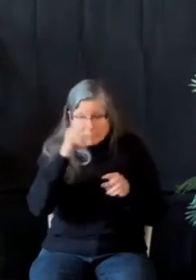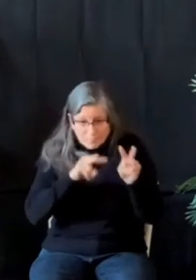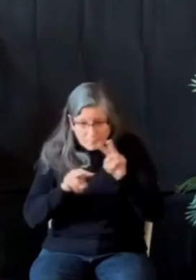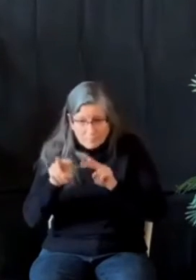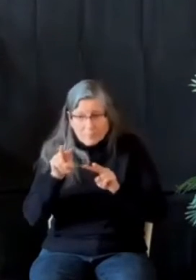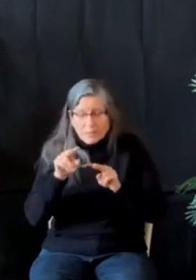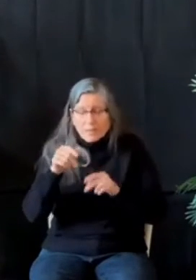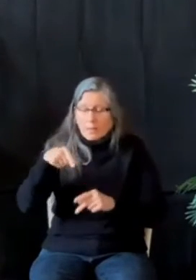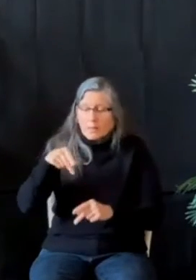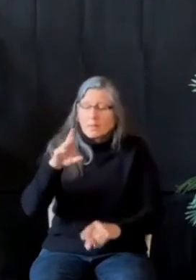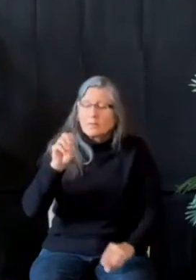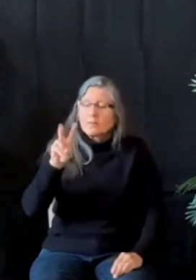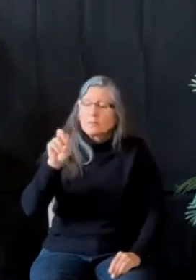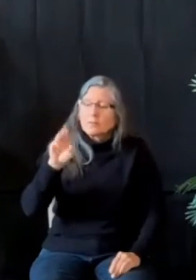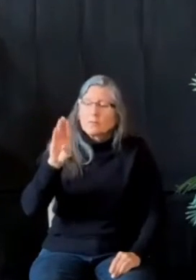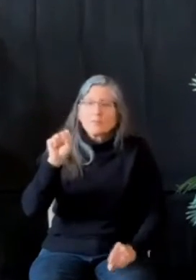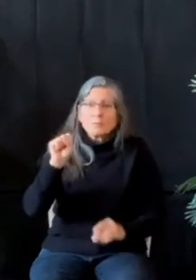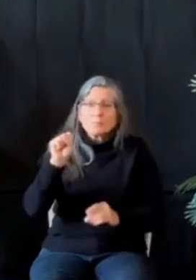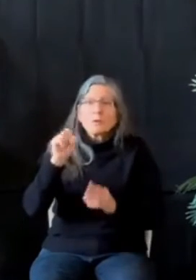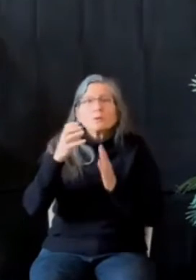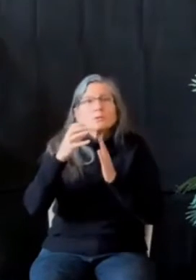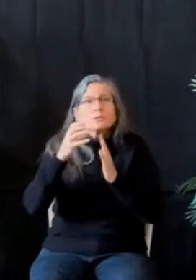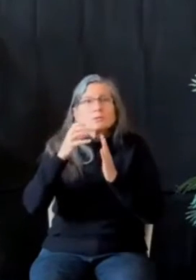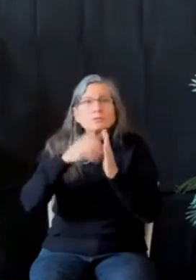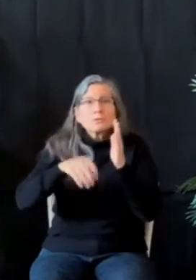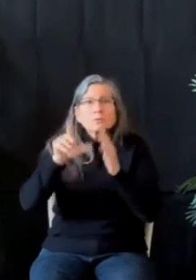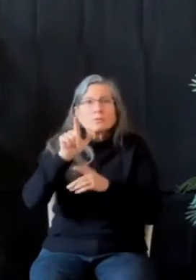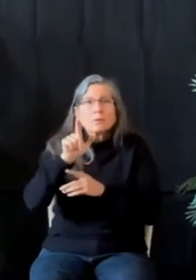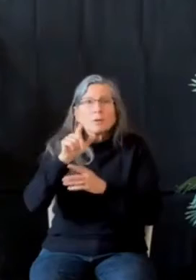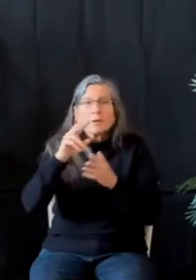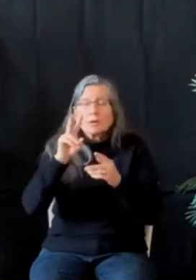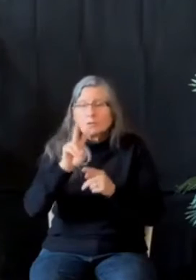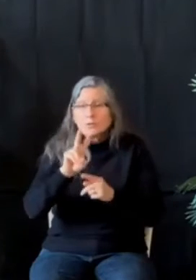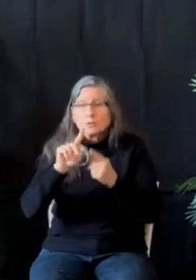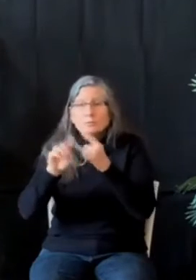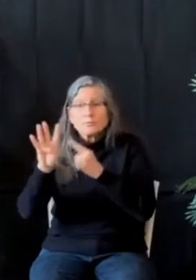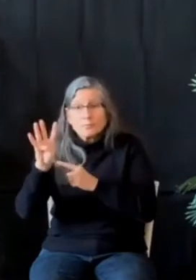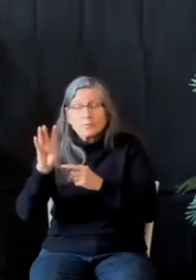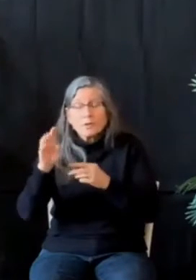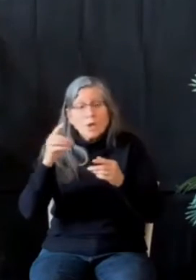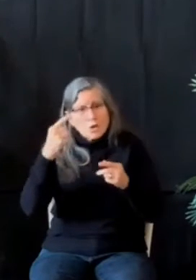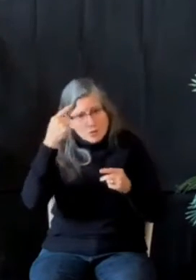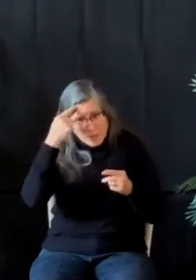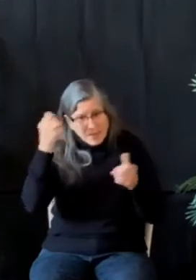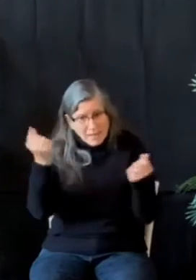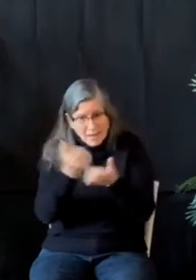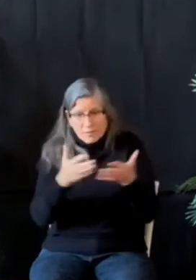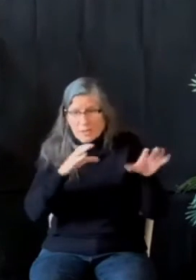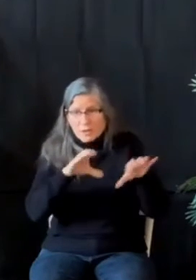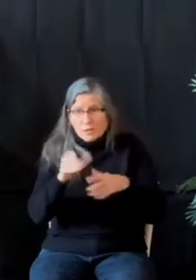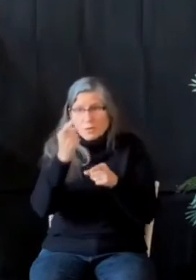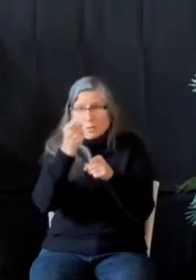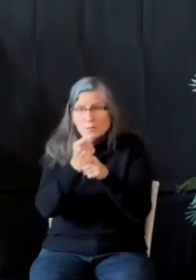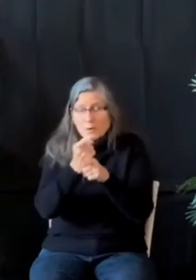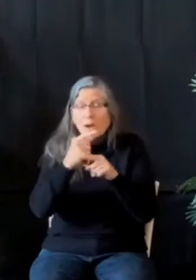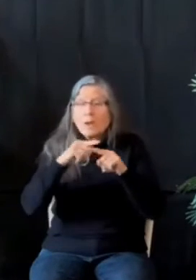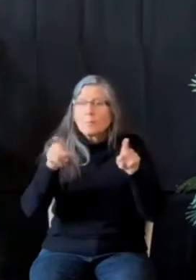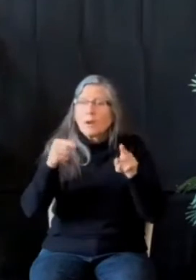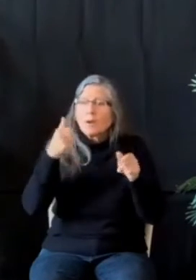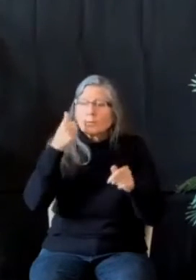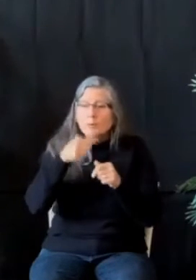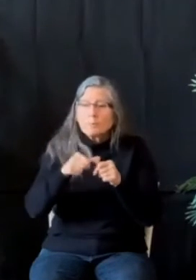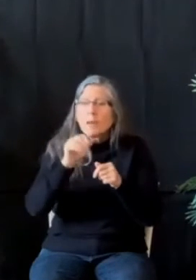it. In Proverbs 21, verses 2 through 4, the scripture says, you may think that everything you do is right, but remember the Lord judges